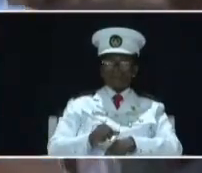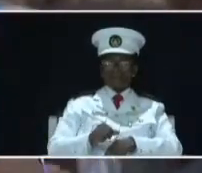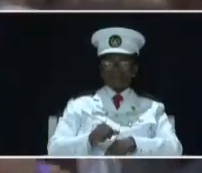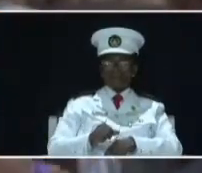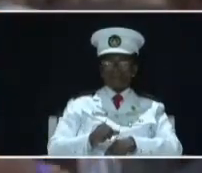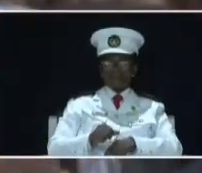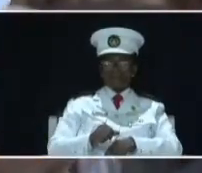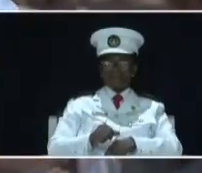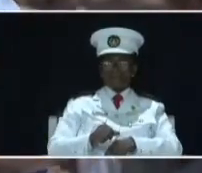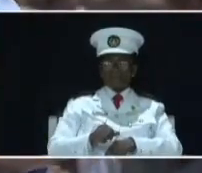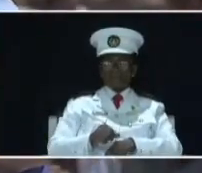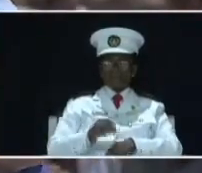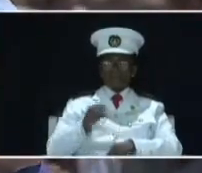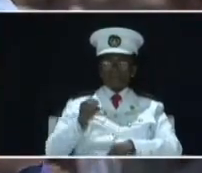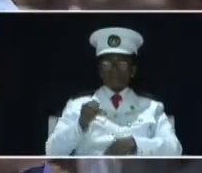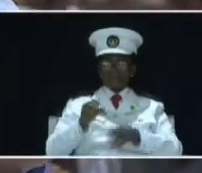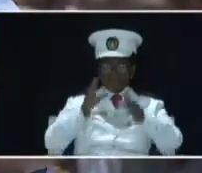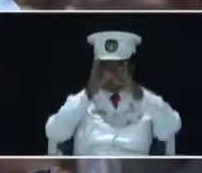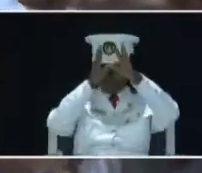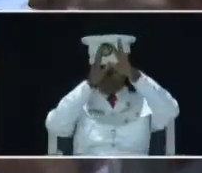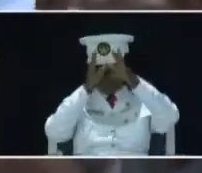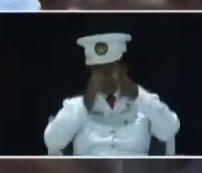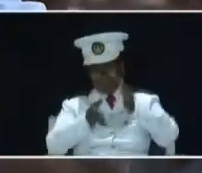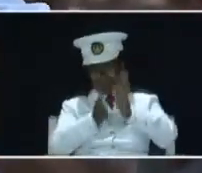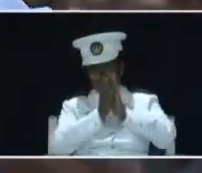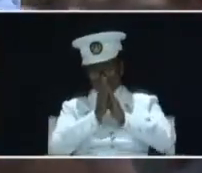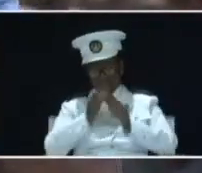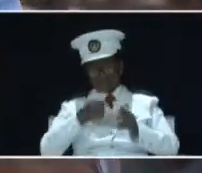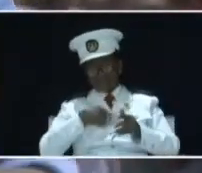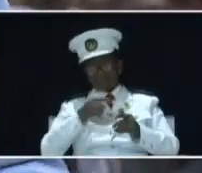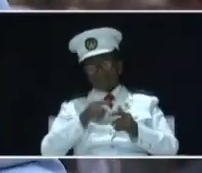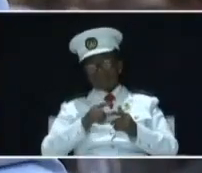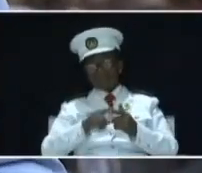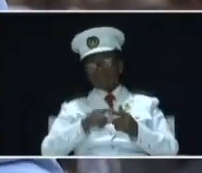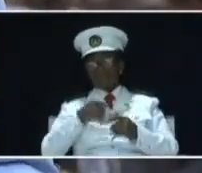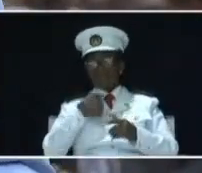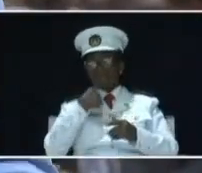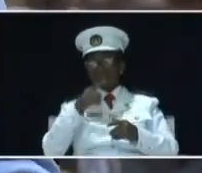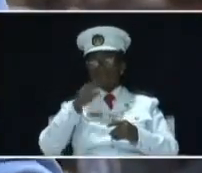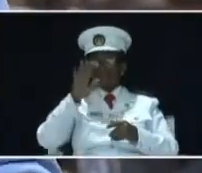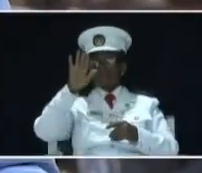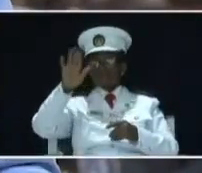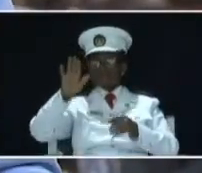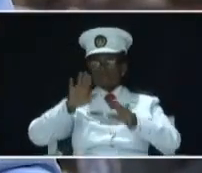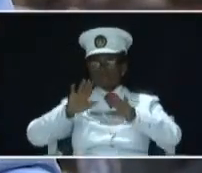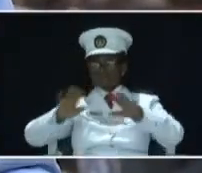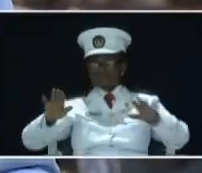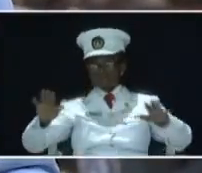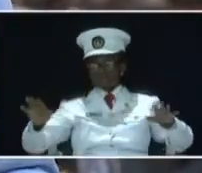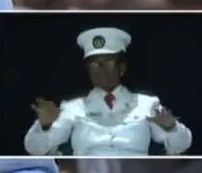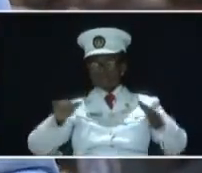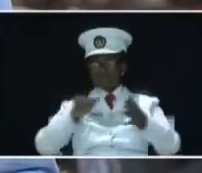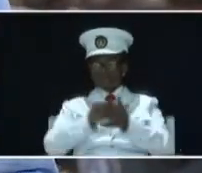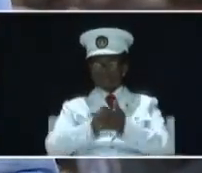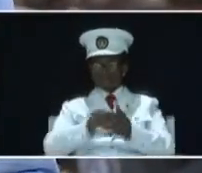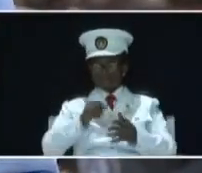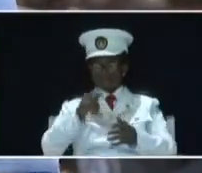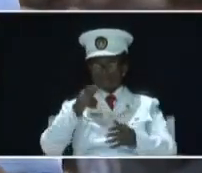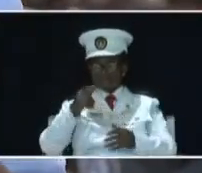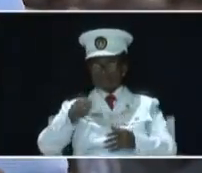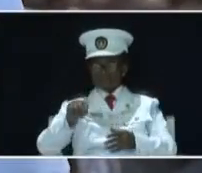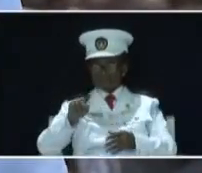And he asked me to tell his children that the people concerned will